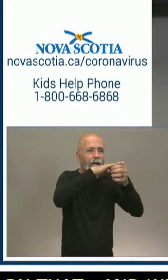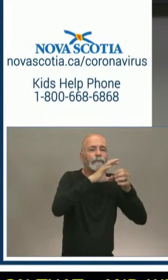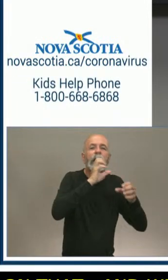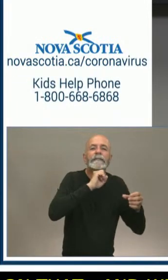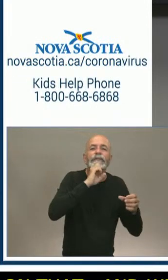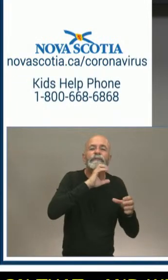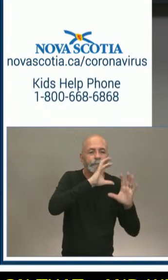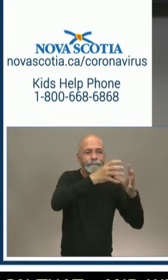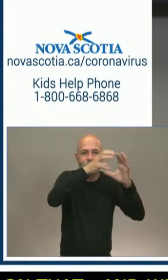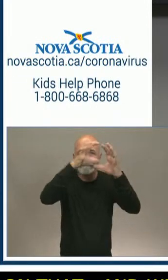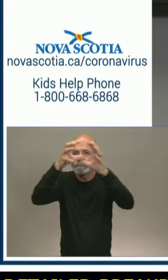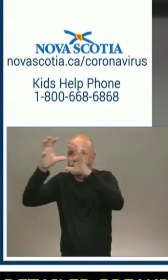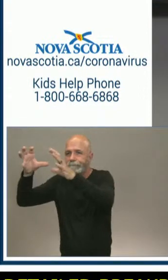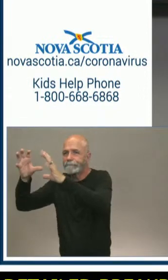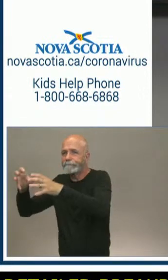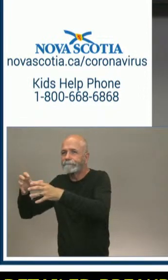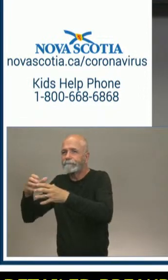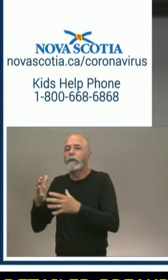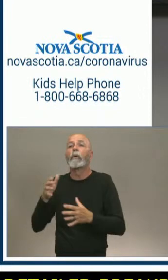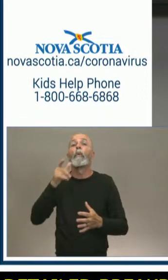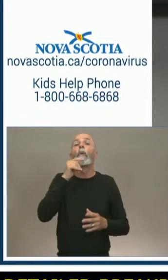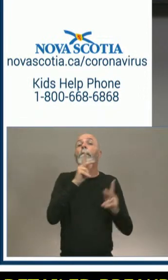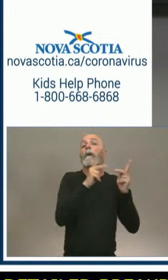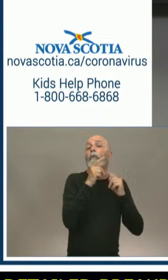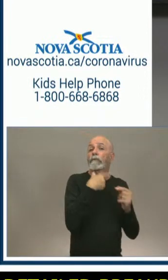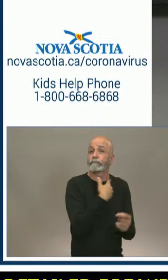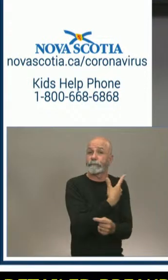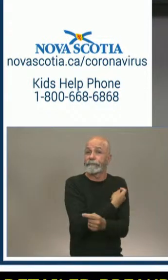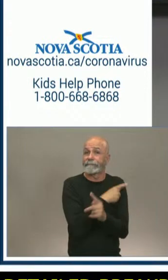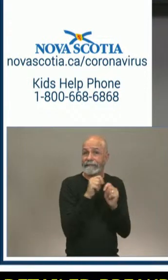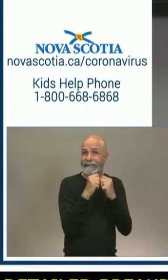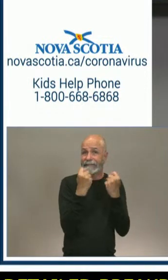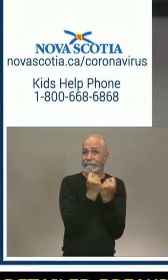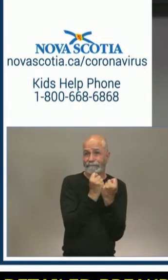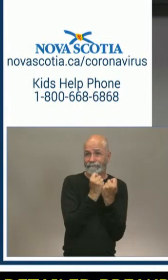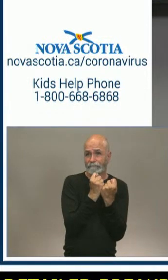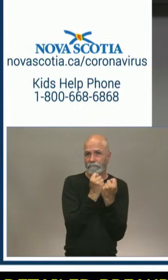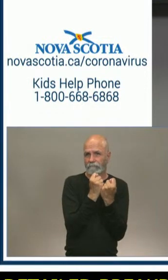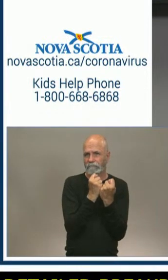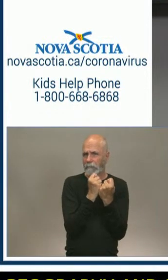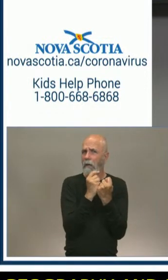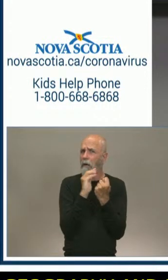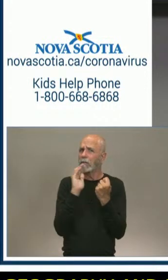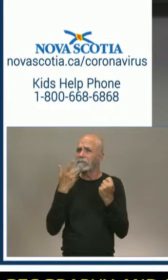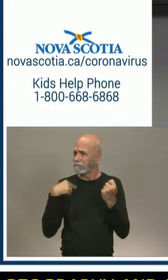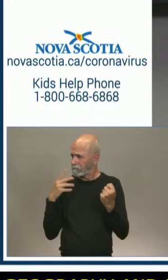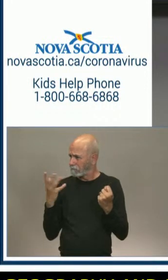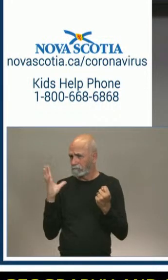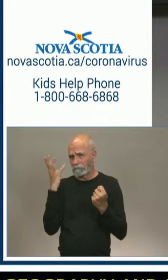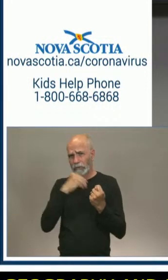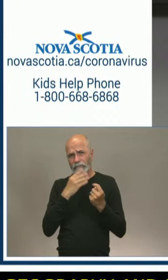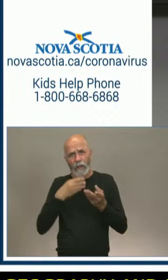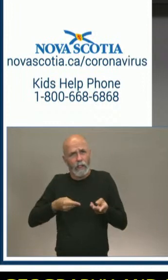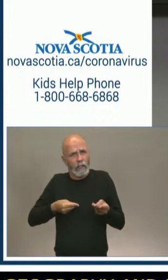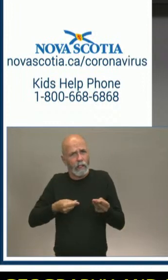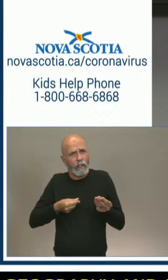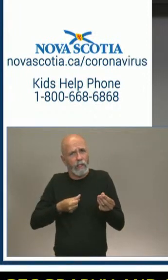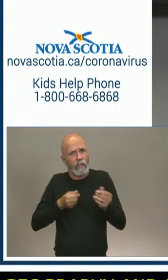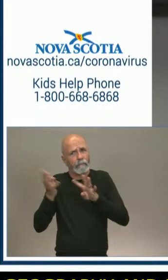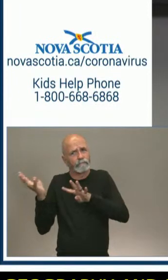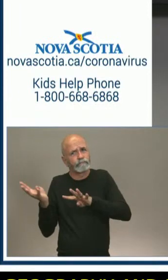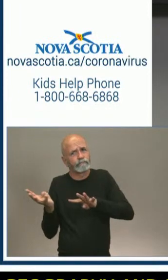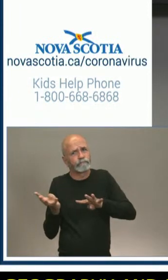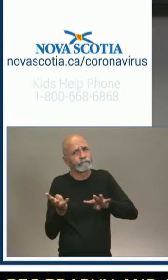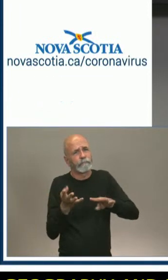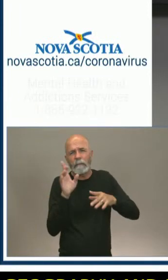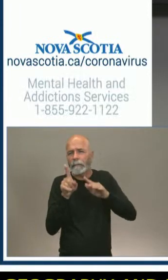strategy team, and see overall we're making very good progress, but we need to keep an eye on where we might be seeing signs of